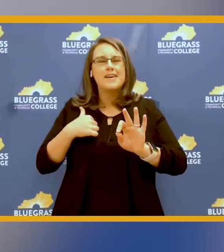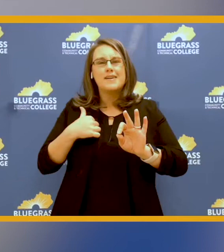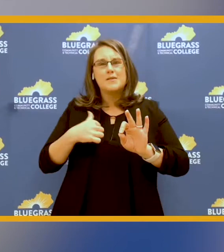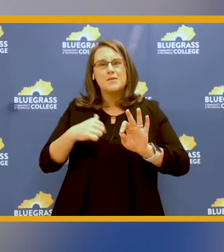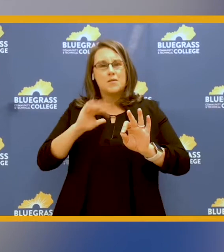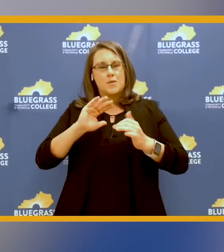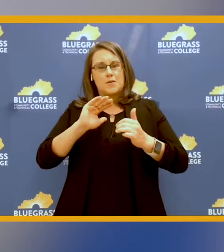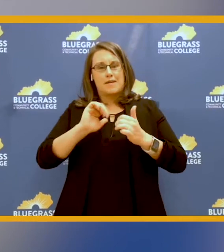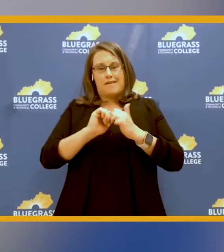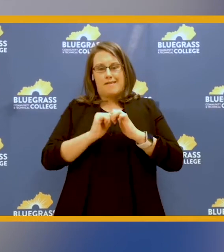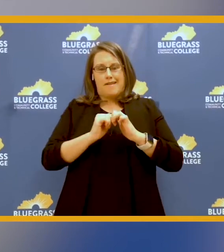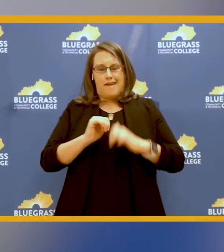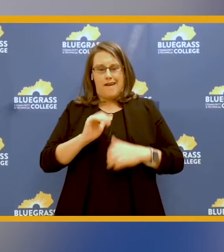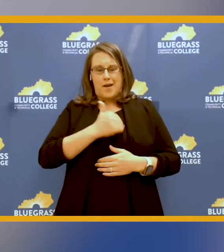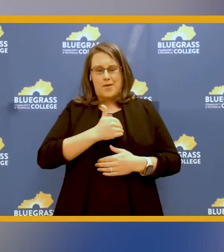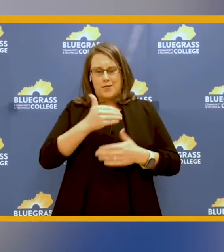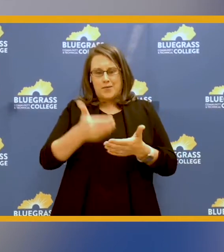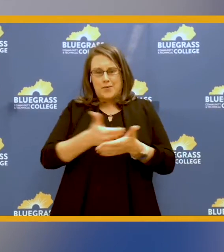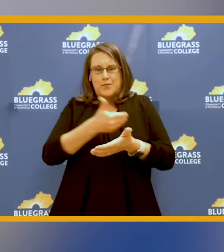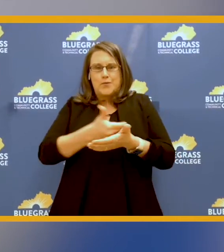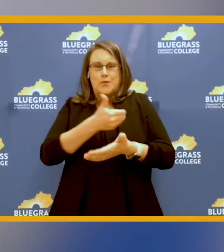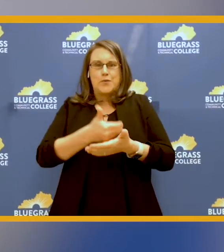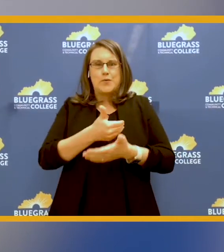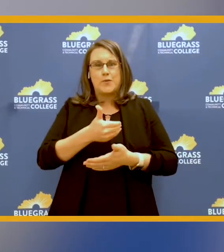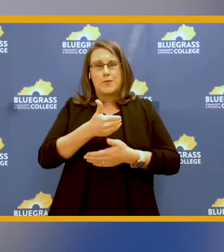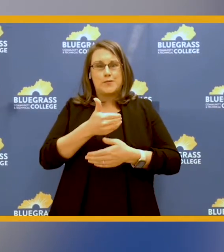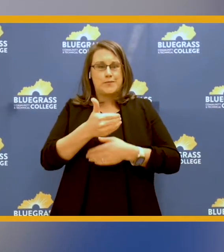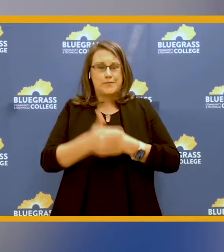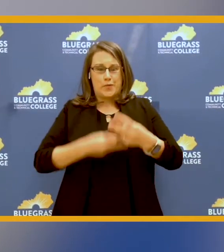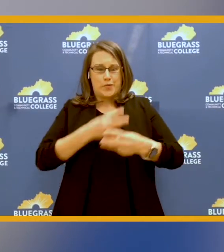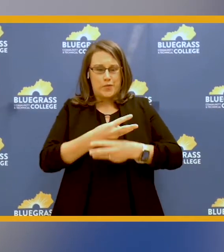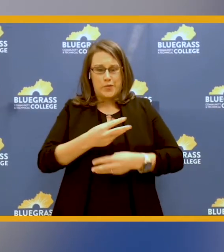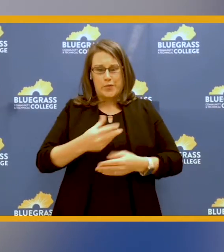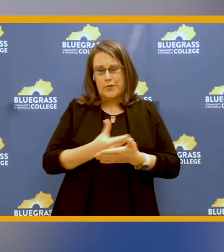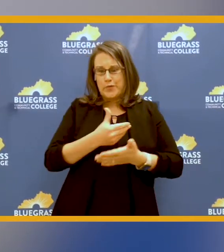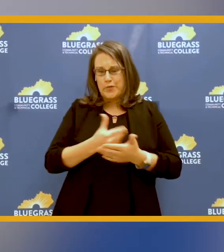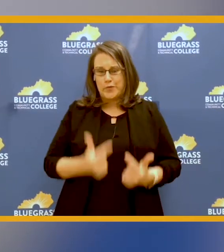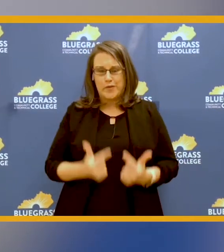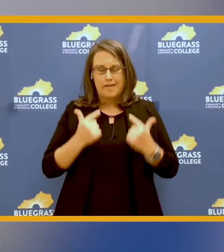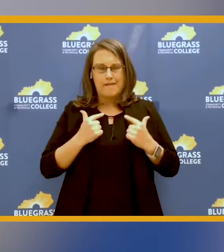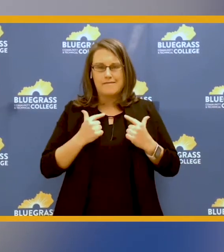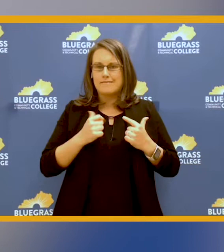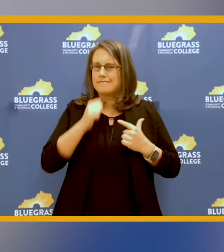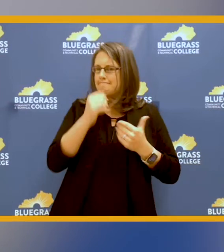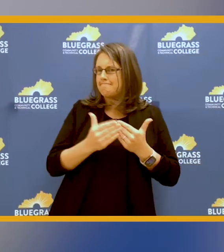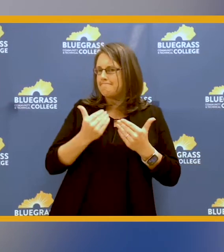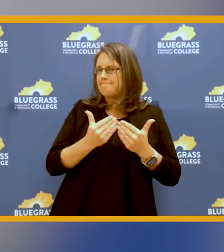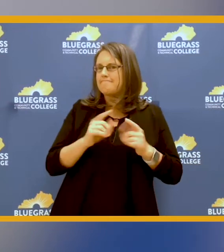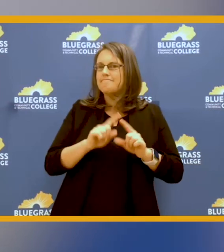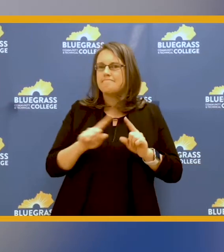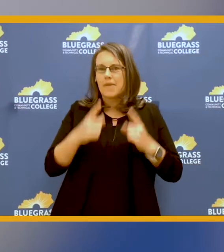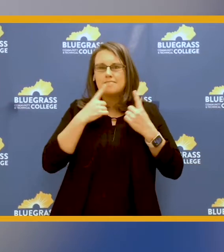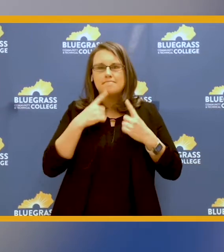new reality under COVID-19. It hasn't been easy, but you did it.